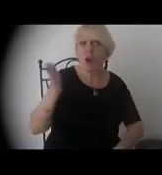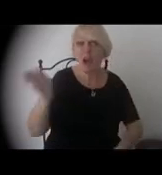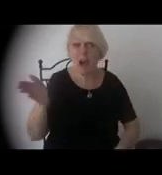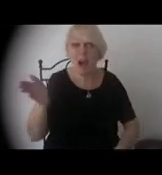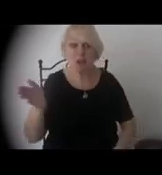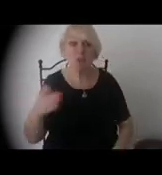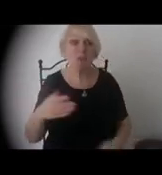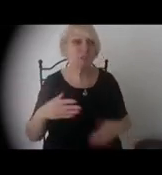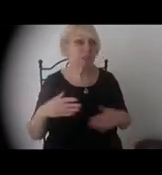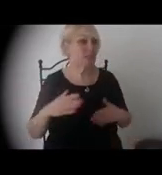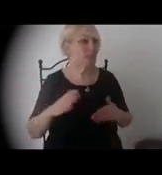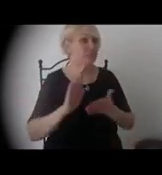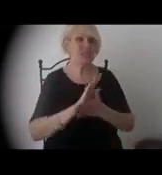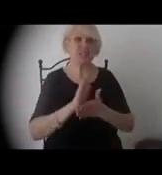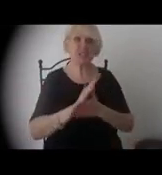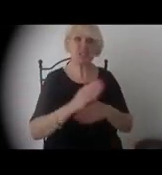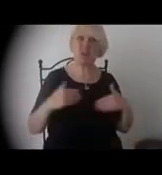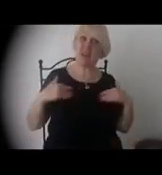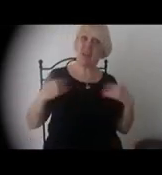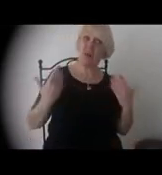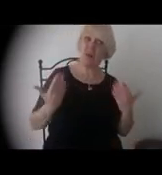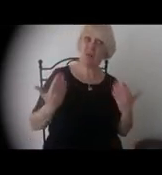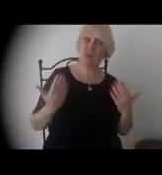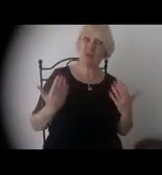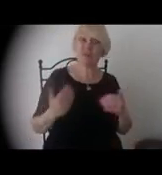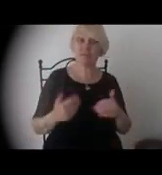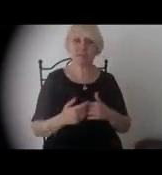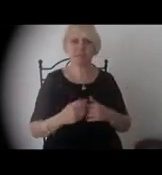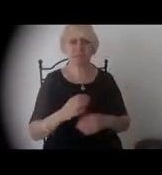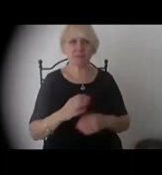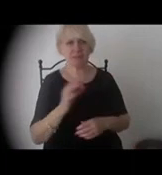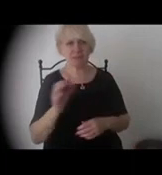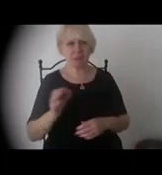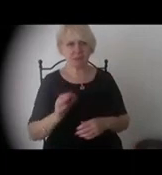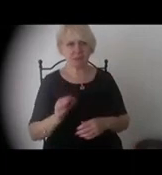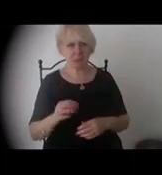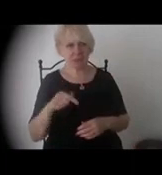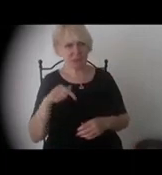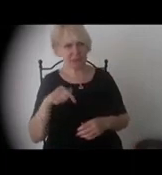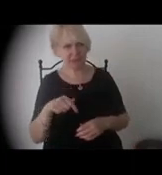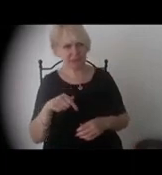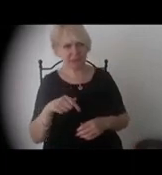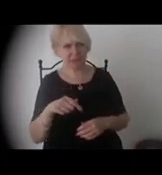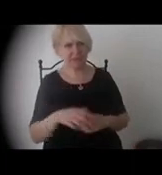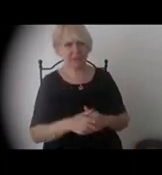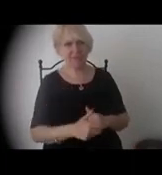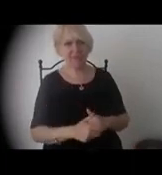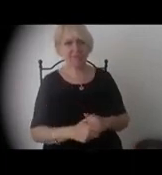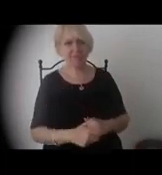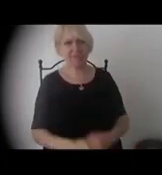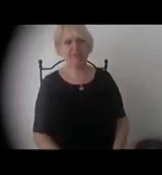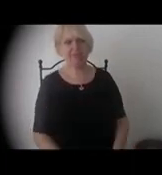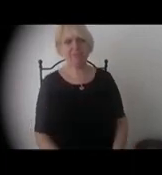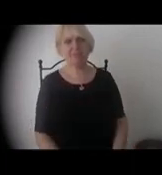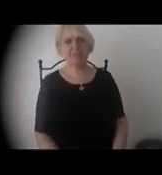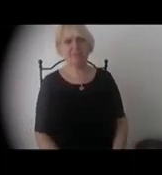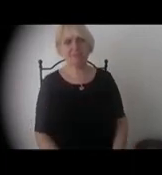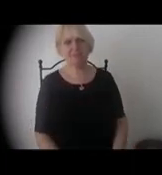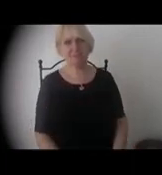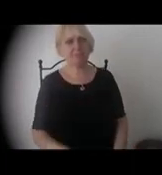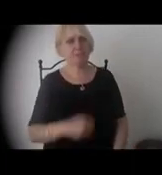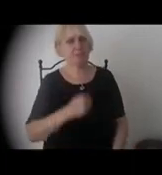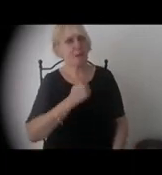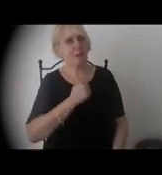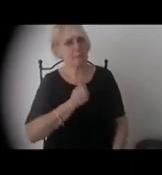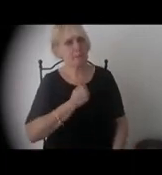and the things that might help motivate. So there's a question here, which is a tough one. And I'm going to move this on just because of time. It says, my child